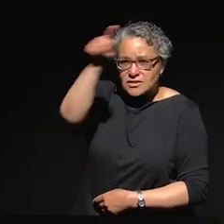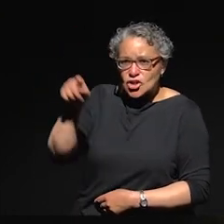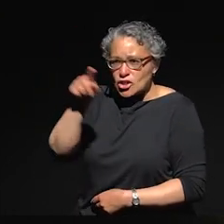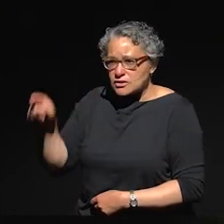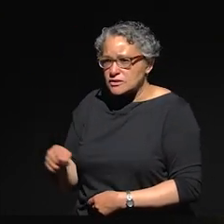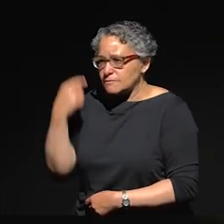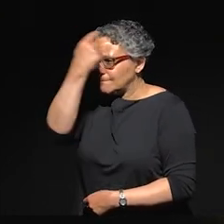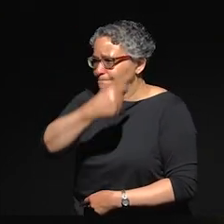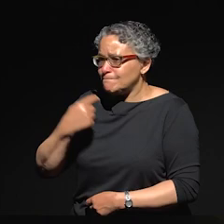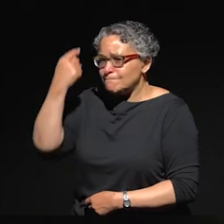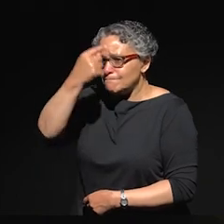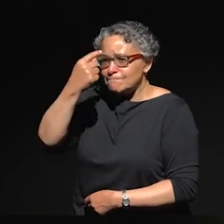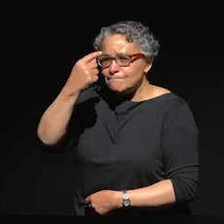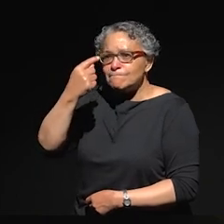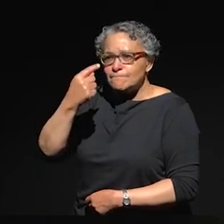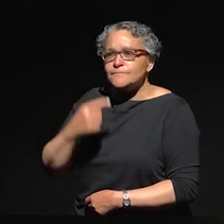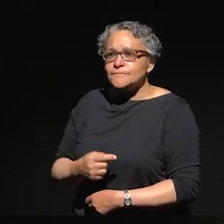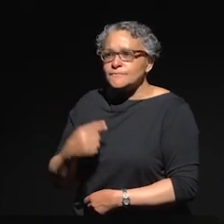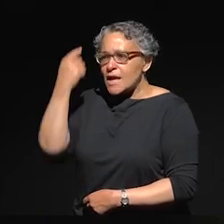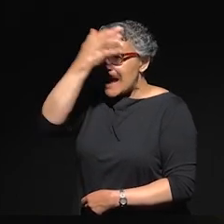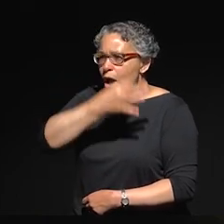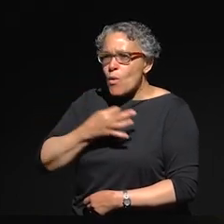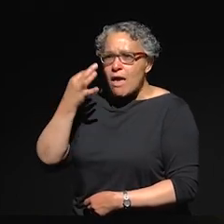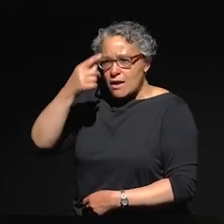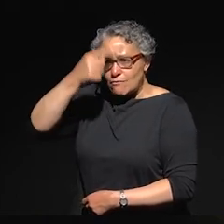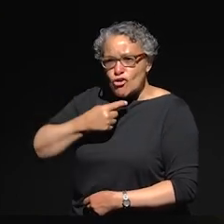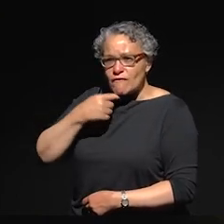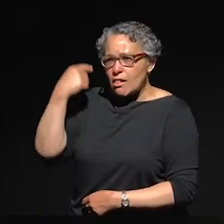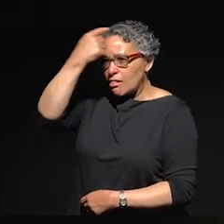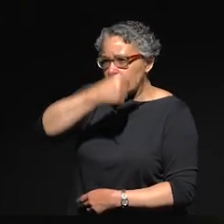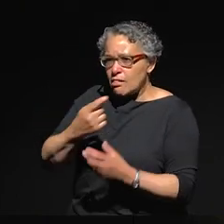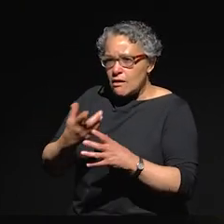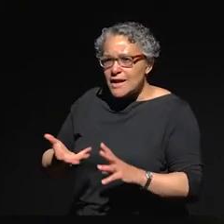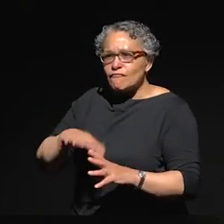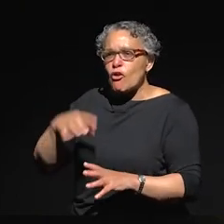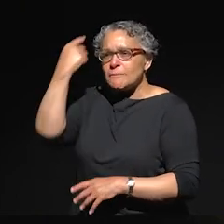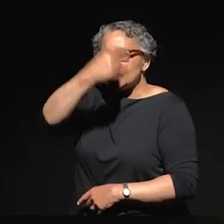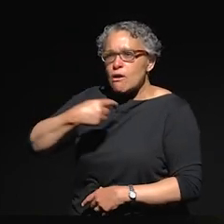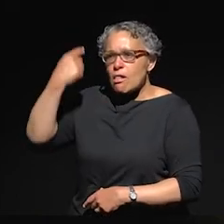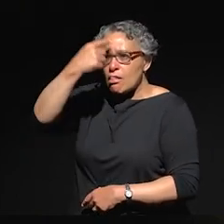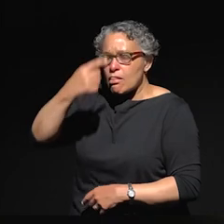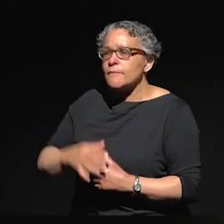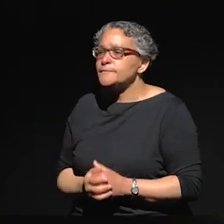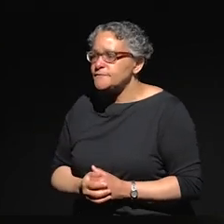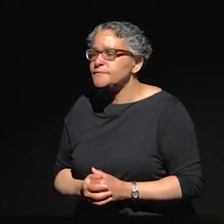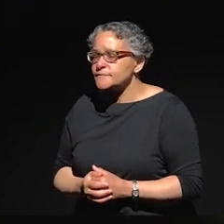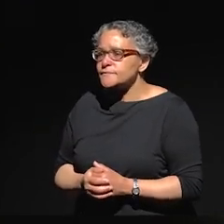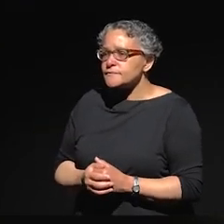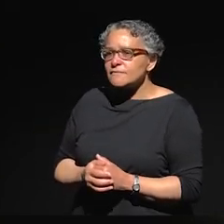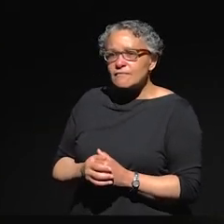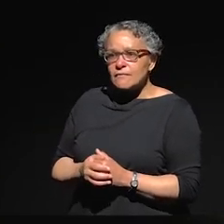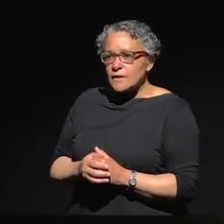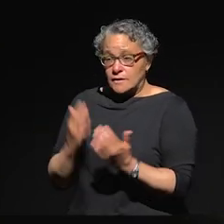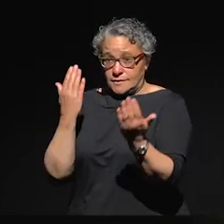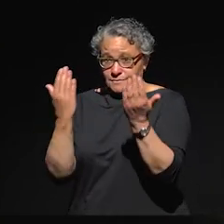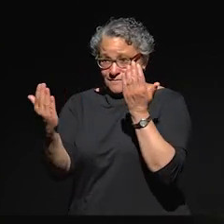face there, like the outline of his profile, his lost profile here. It's placed next to this beautiful